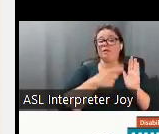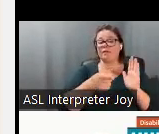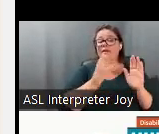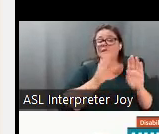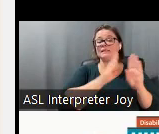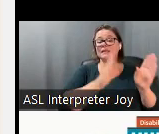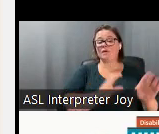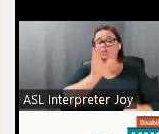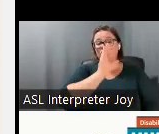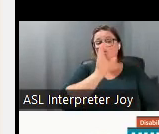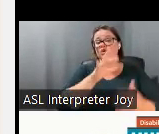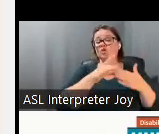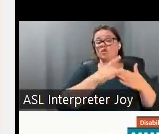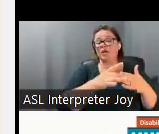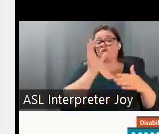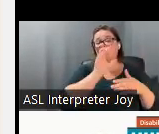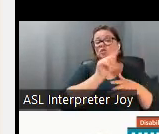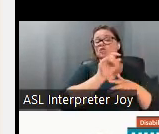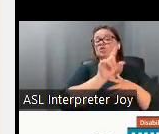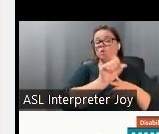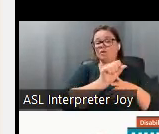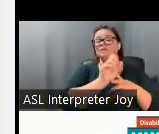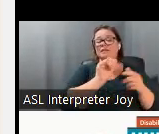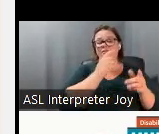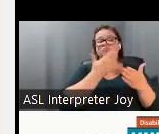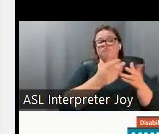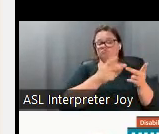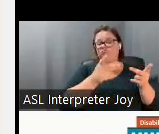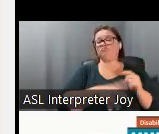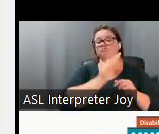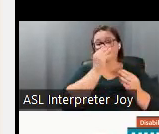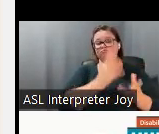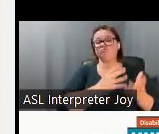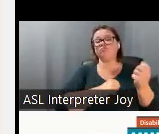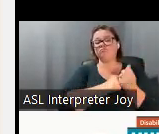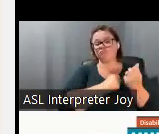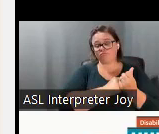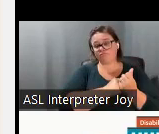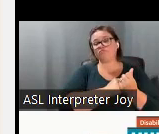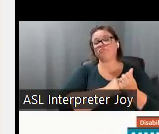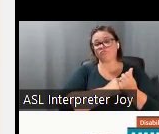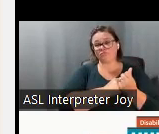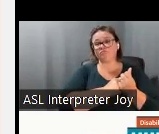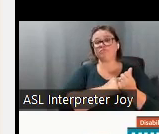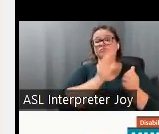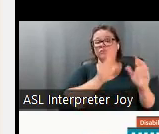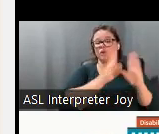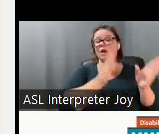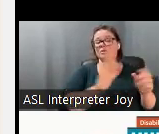guide, search tool guide, is the place to get information to support your housing